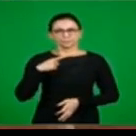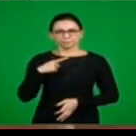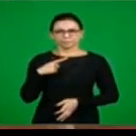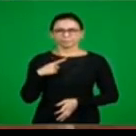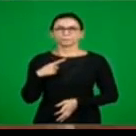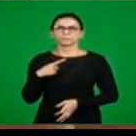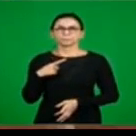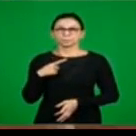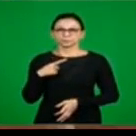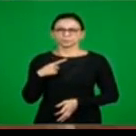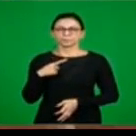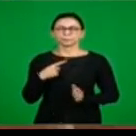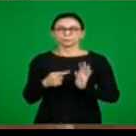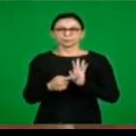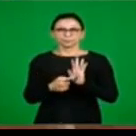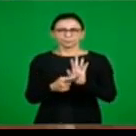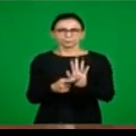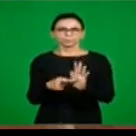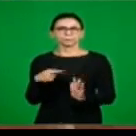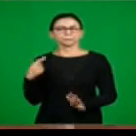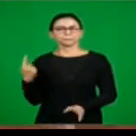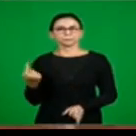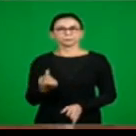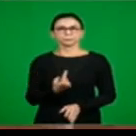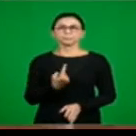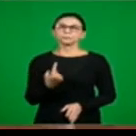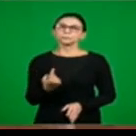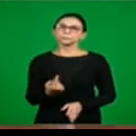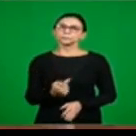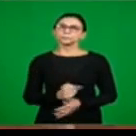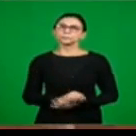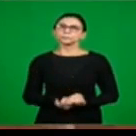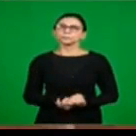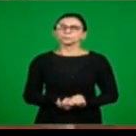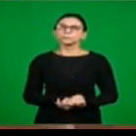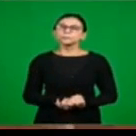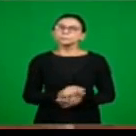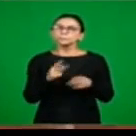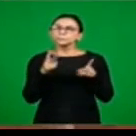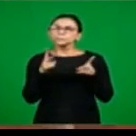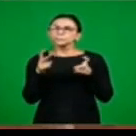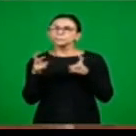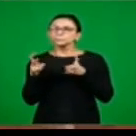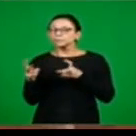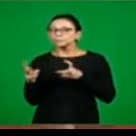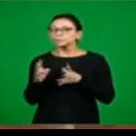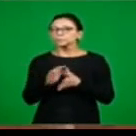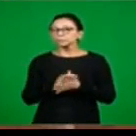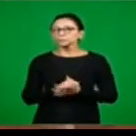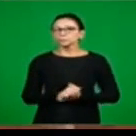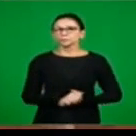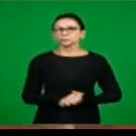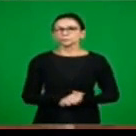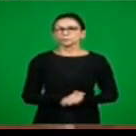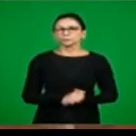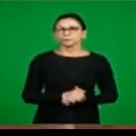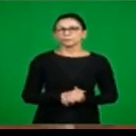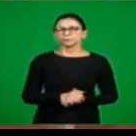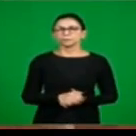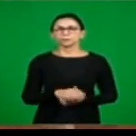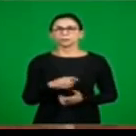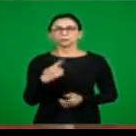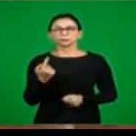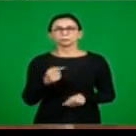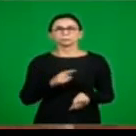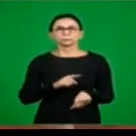is going to ask, and we're going to maintain the connection. Well, I'm